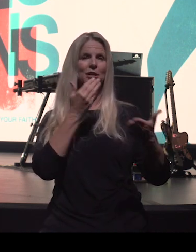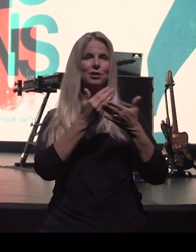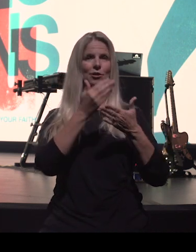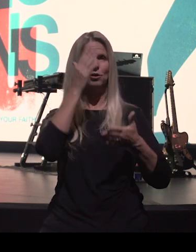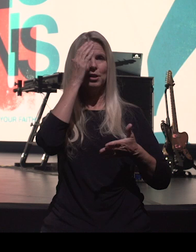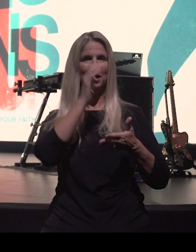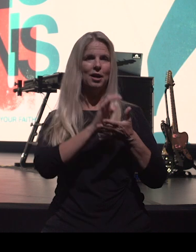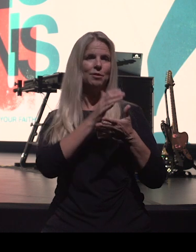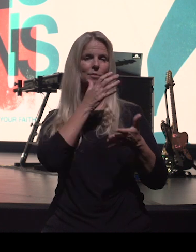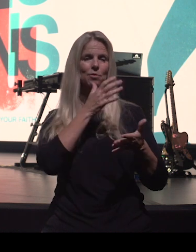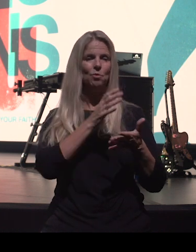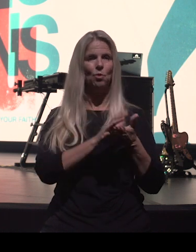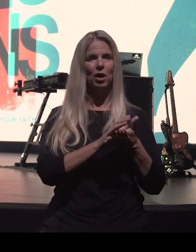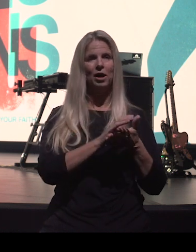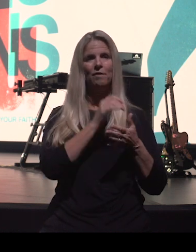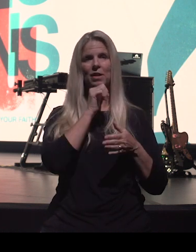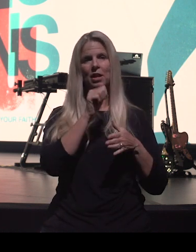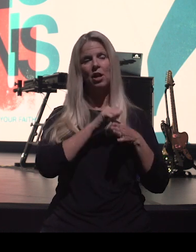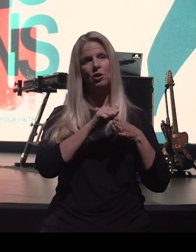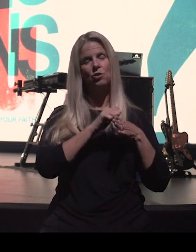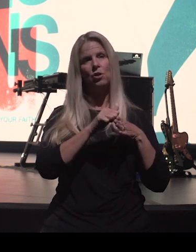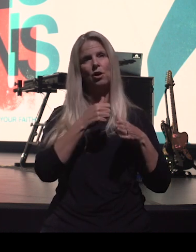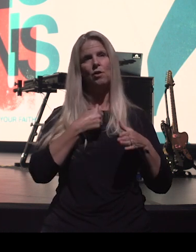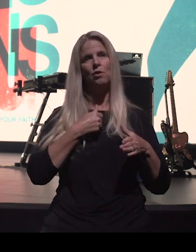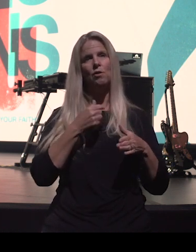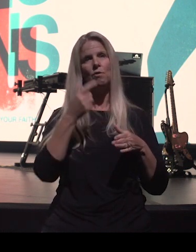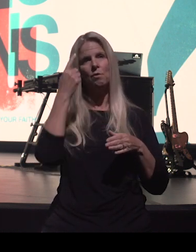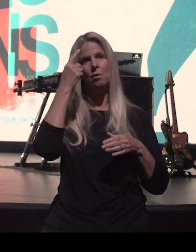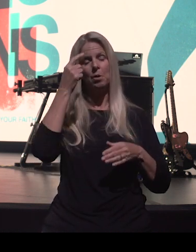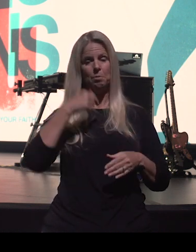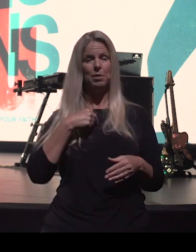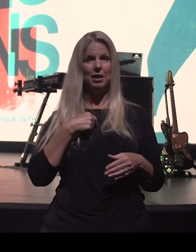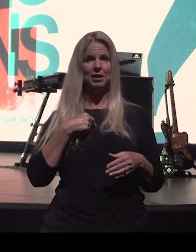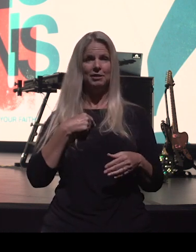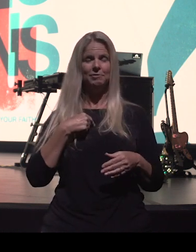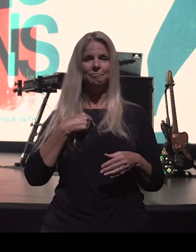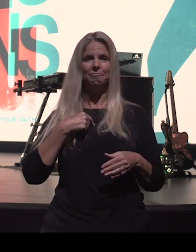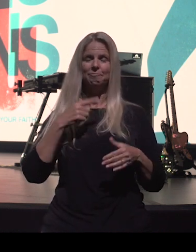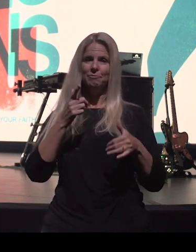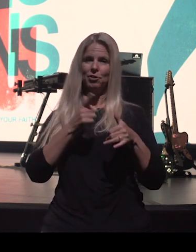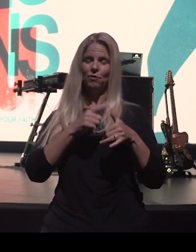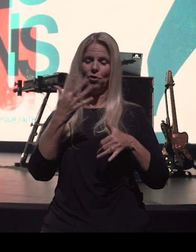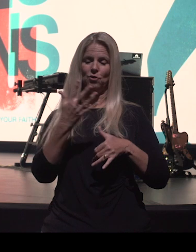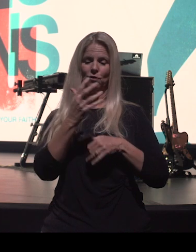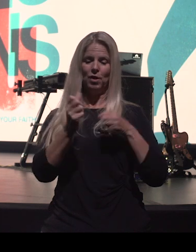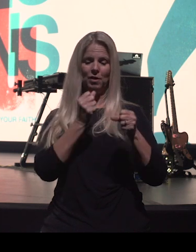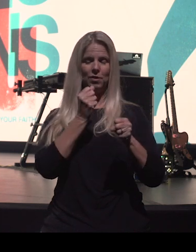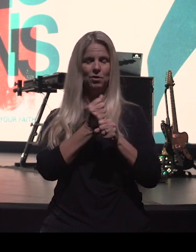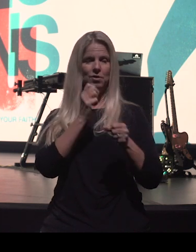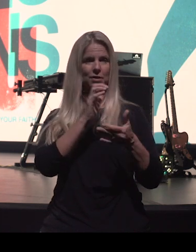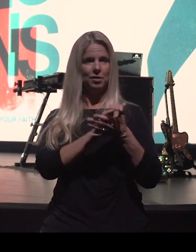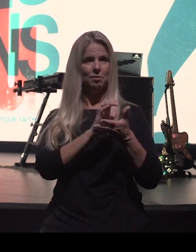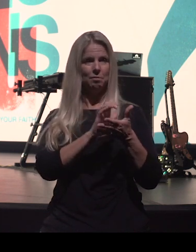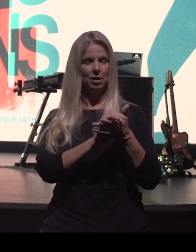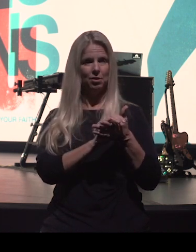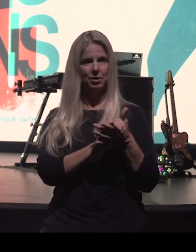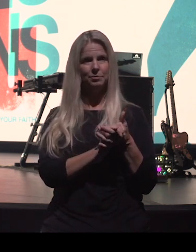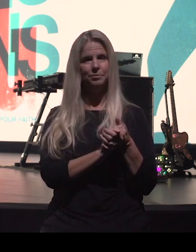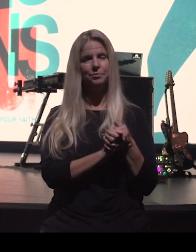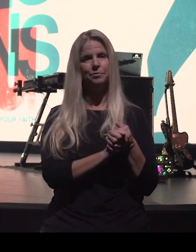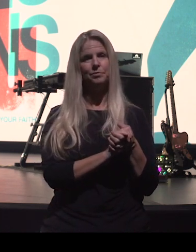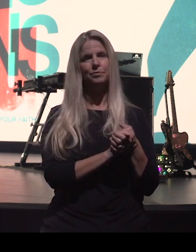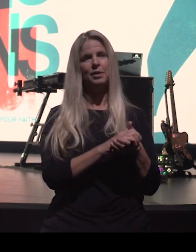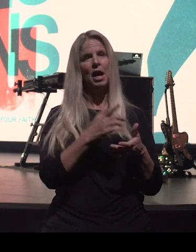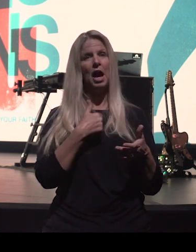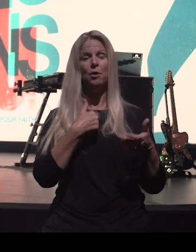spouse? This was me for about the first 5 years of my marriage, I think. And I've had seasons since then that I've fallen into this. I